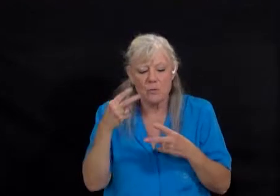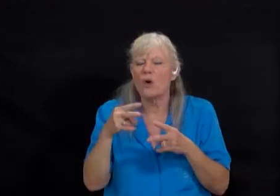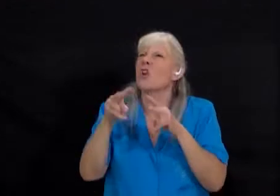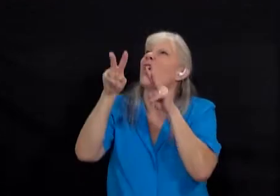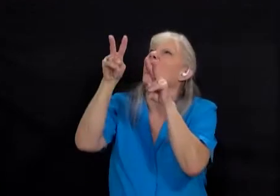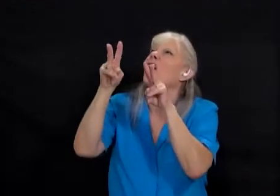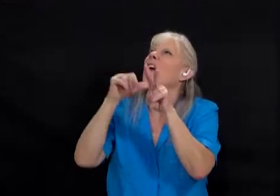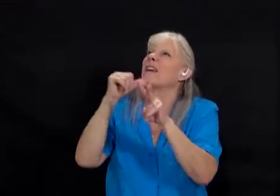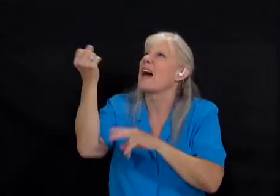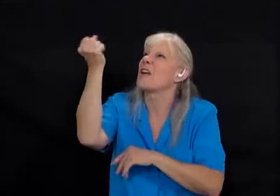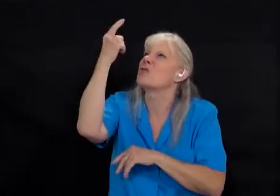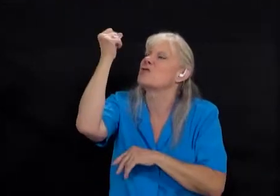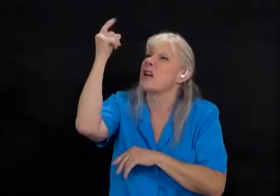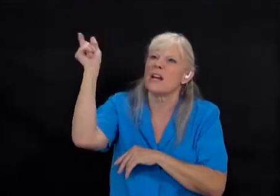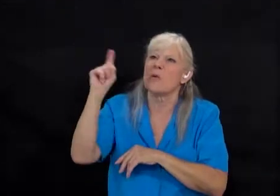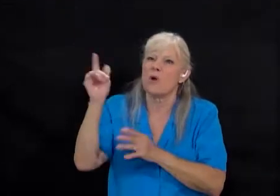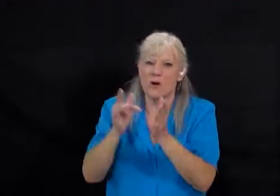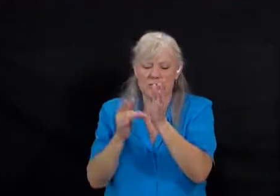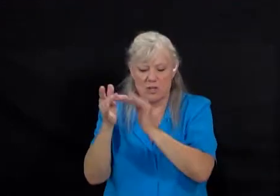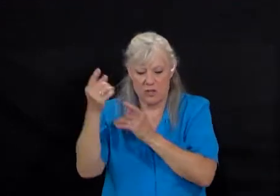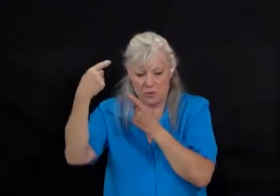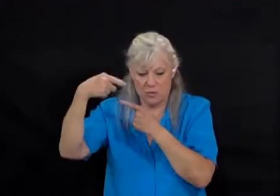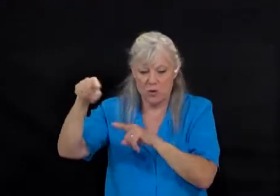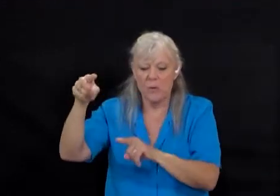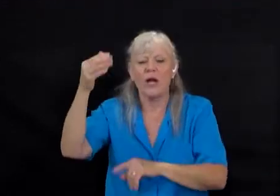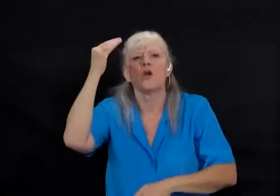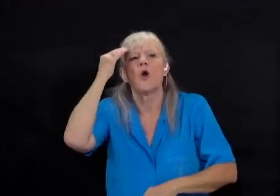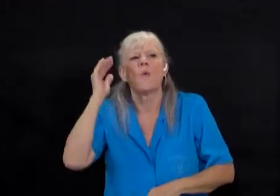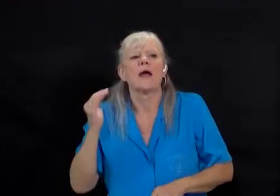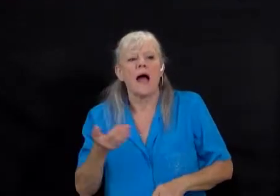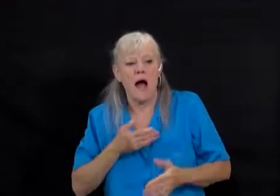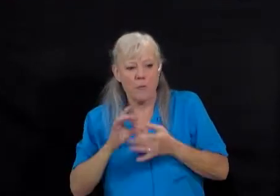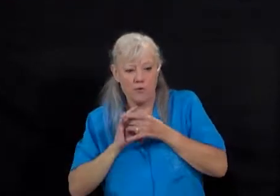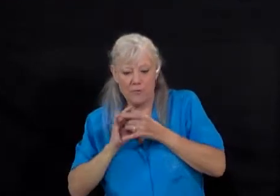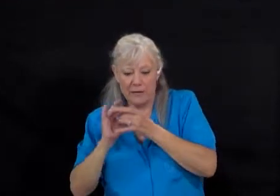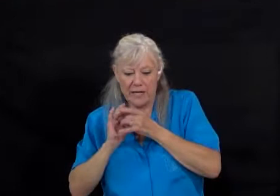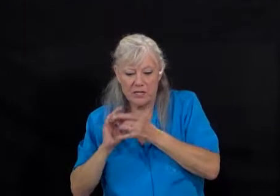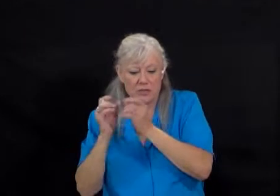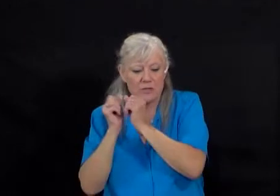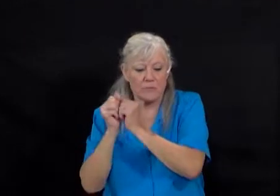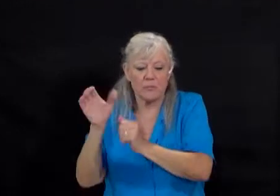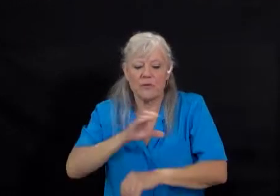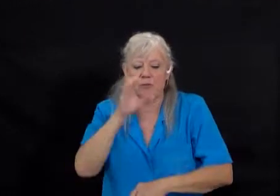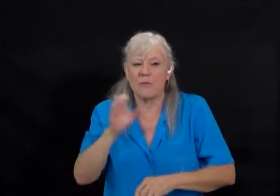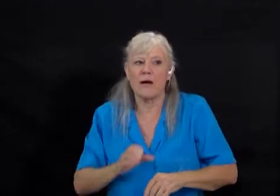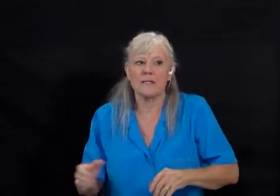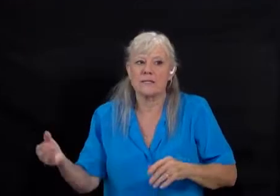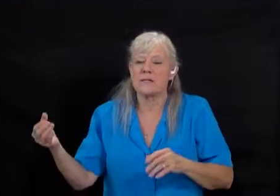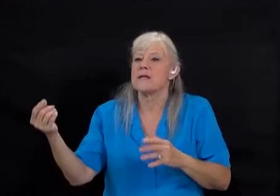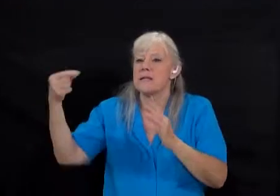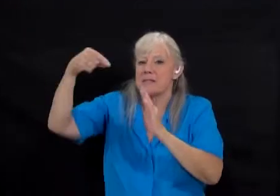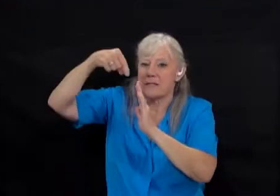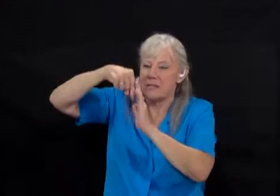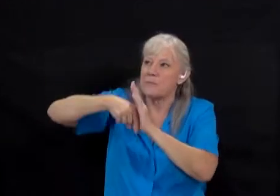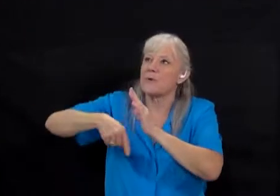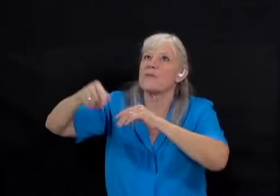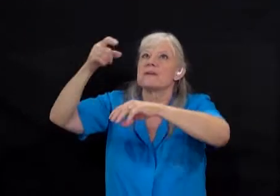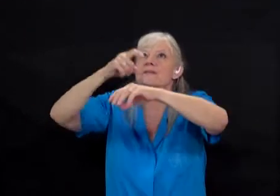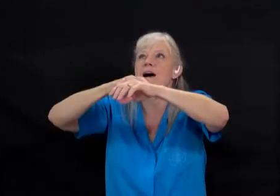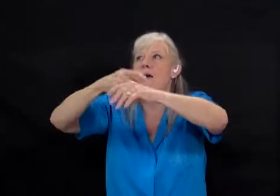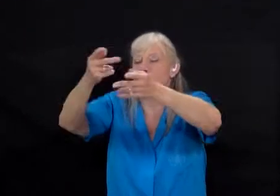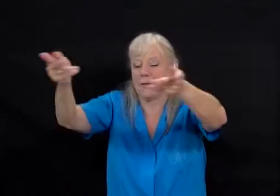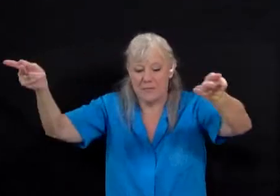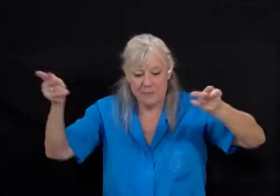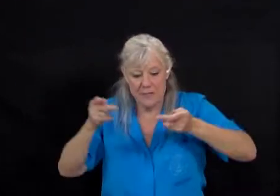going. Knowing that our relationship with Christ transcends time and space, we are able to lift our prayers